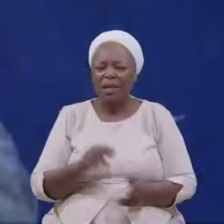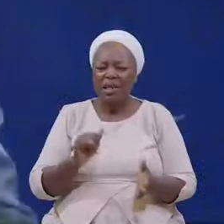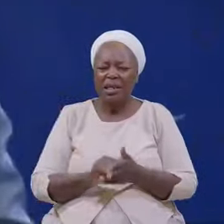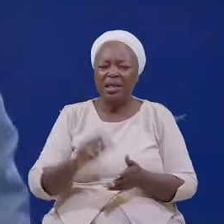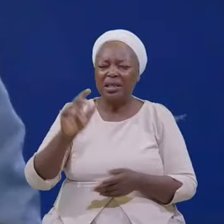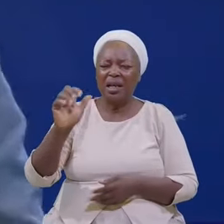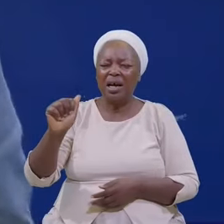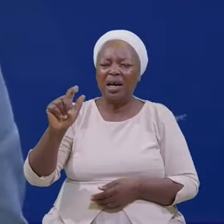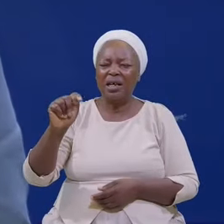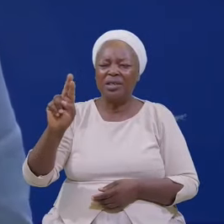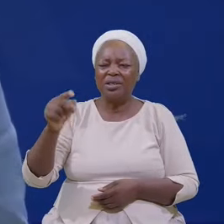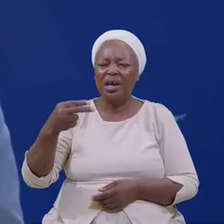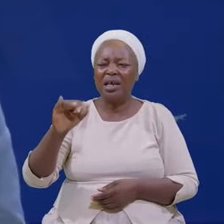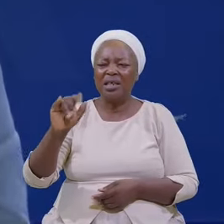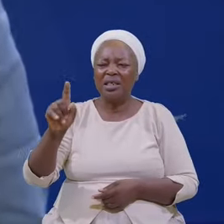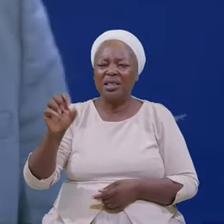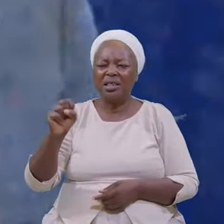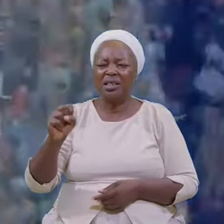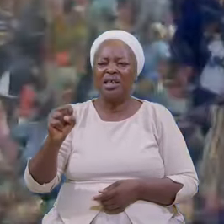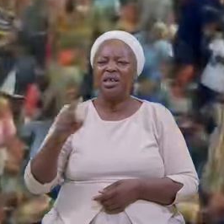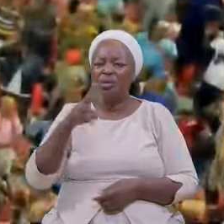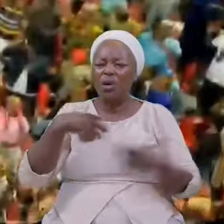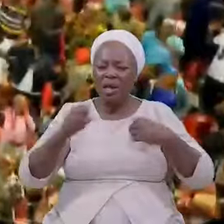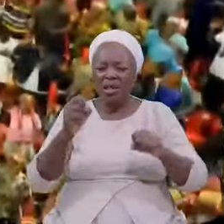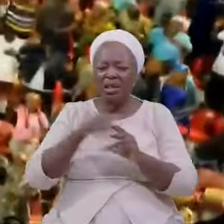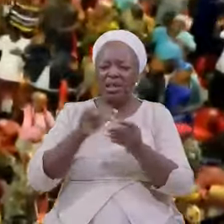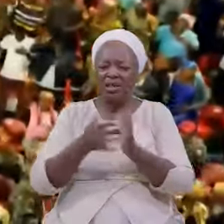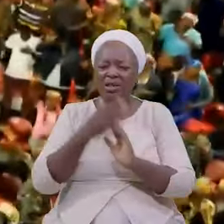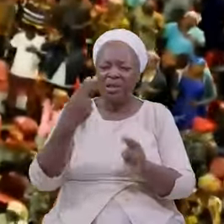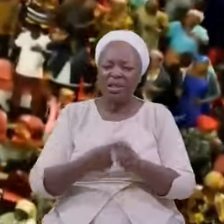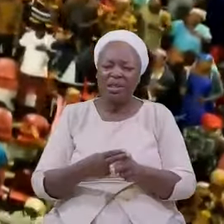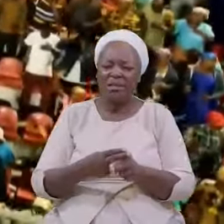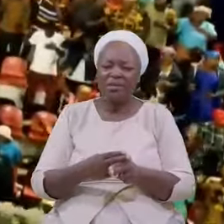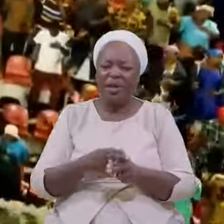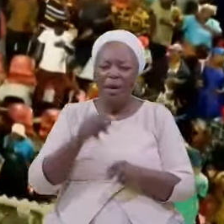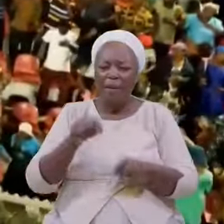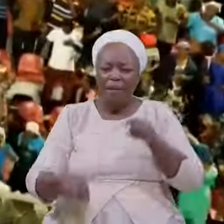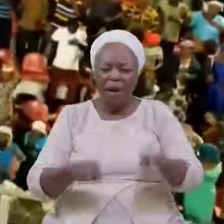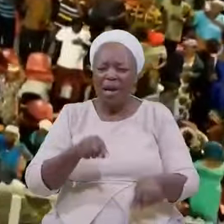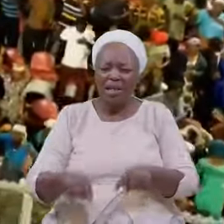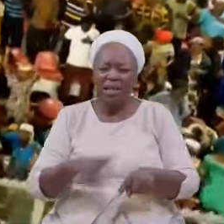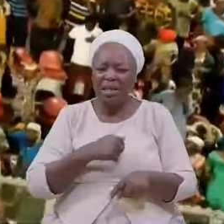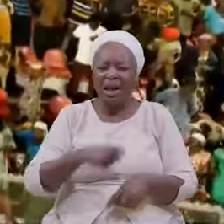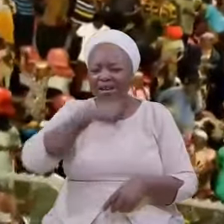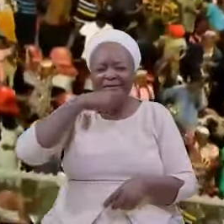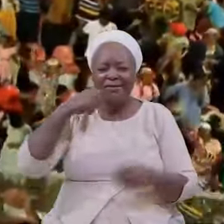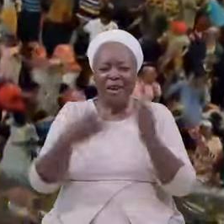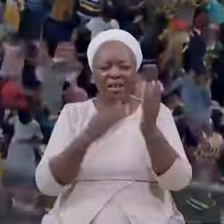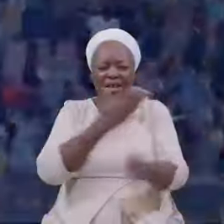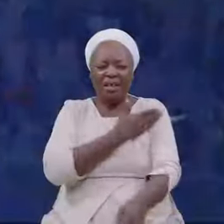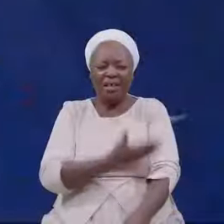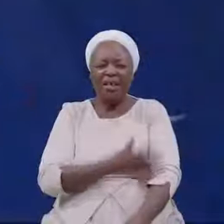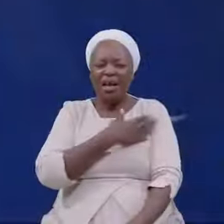are healed in Jesus' name. Paralysis and with that hand, with that leg, you